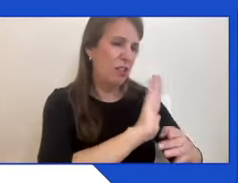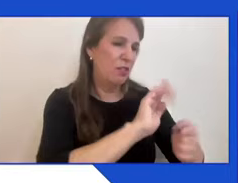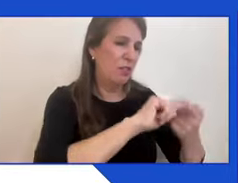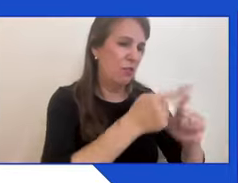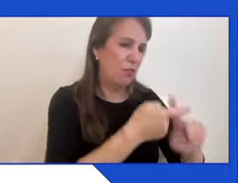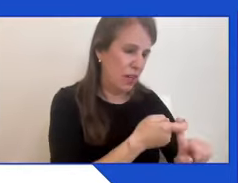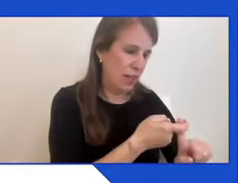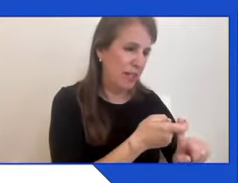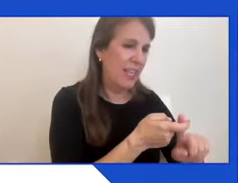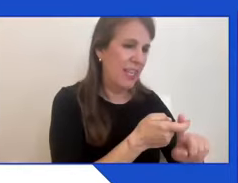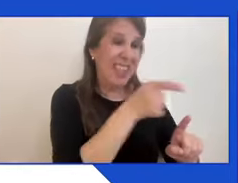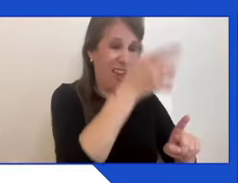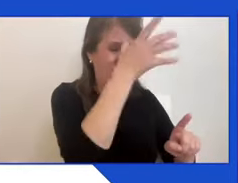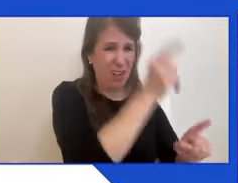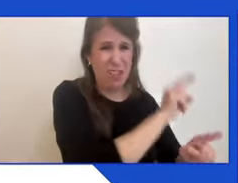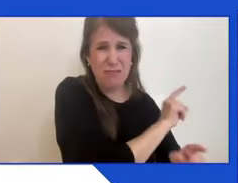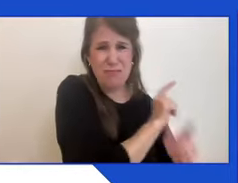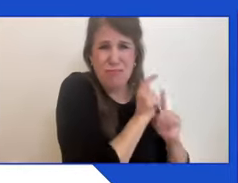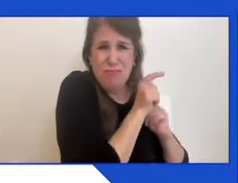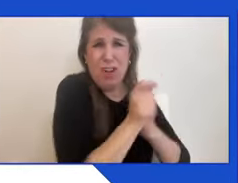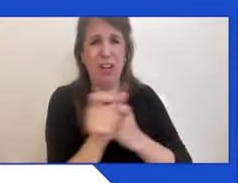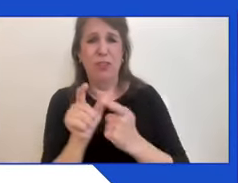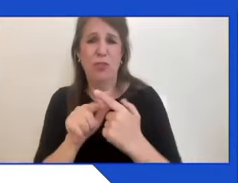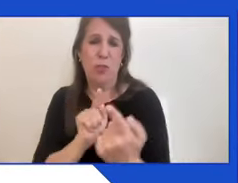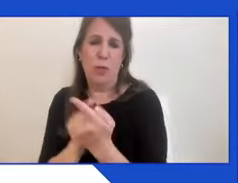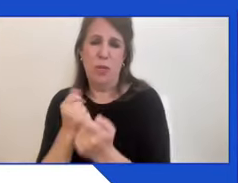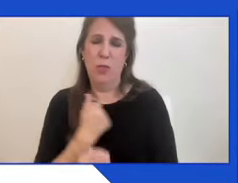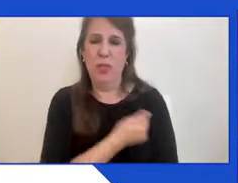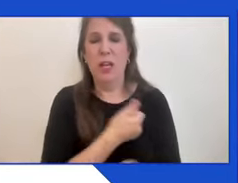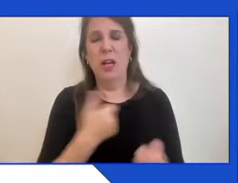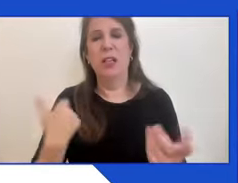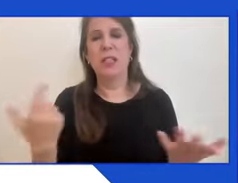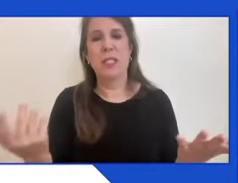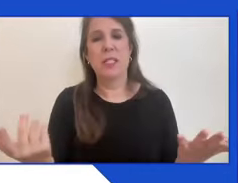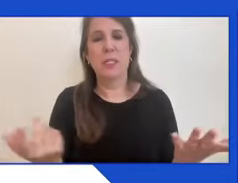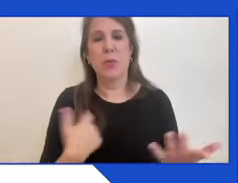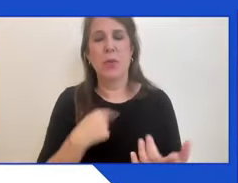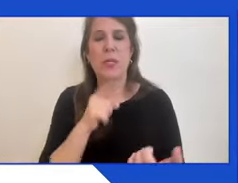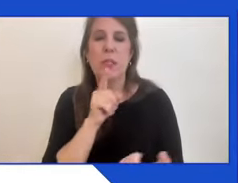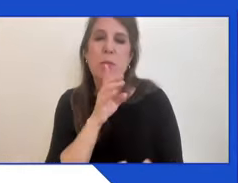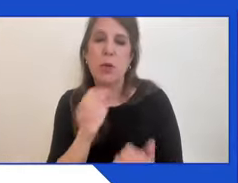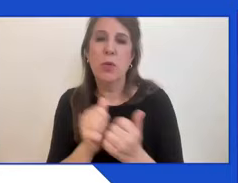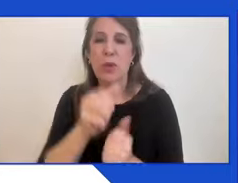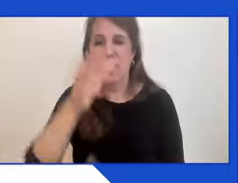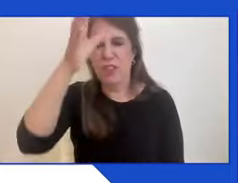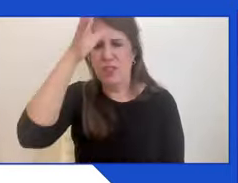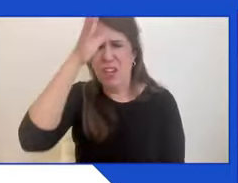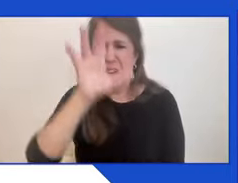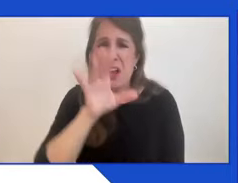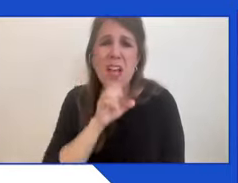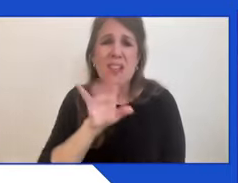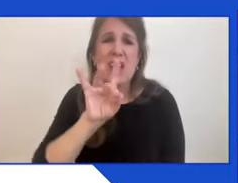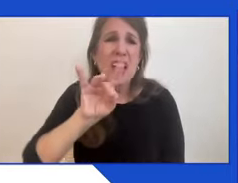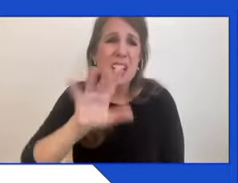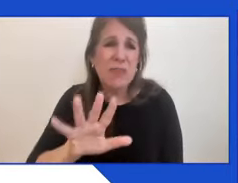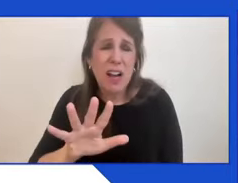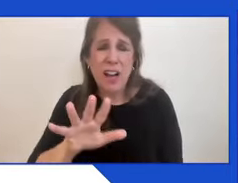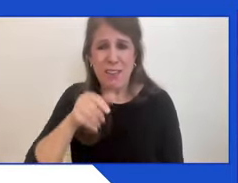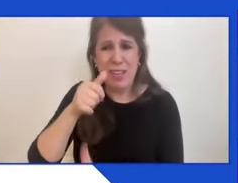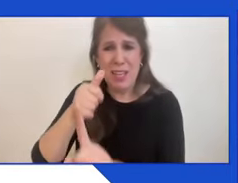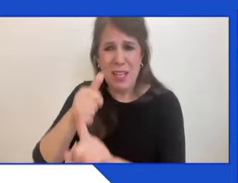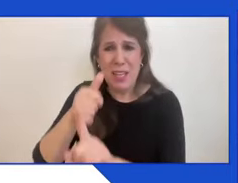80-year-old father of five, a peace activist who drove Palestinian children to